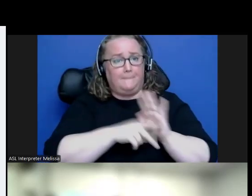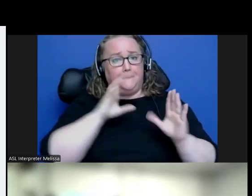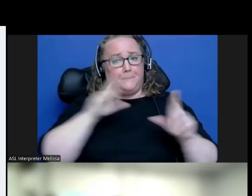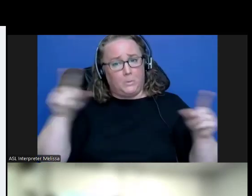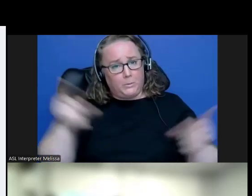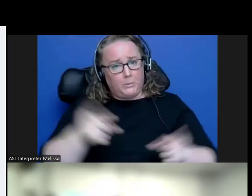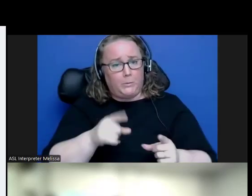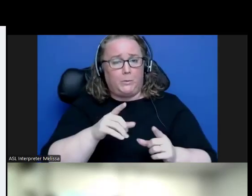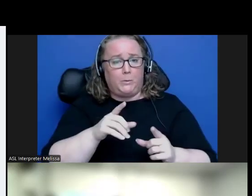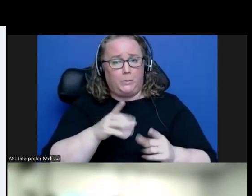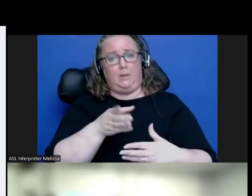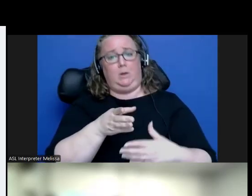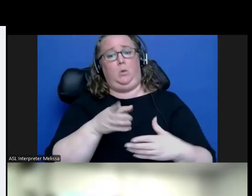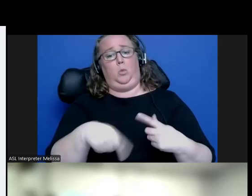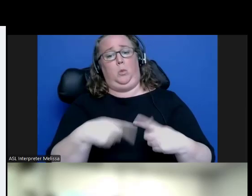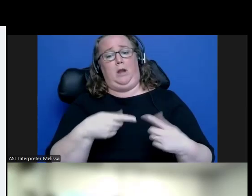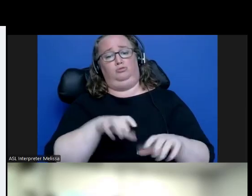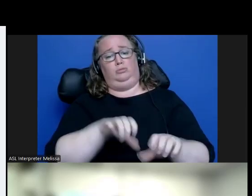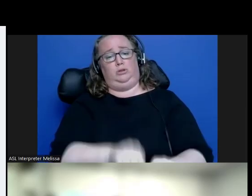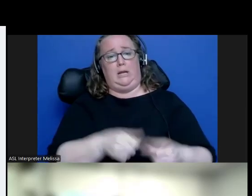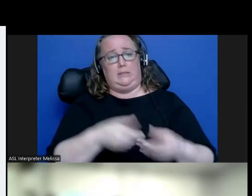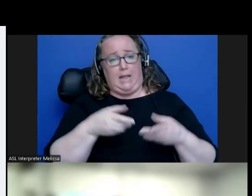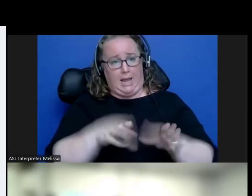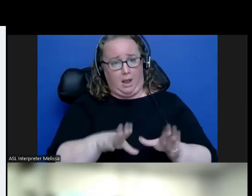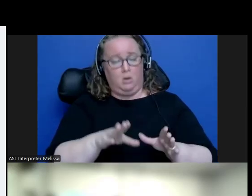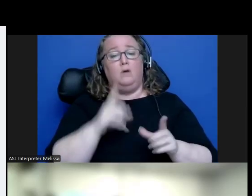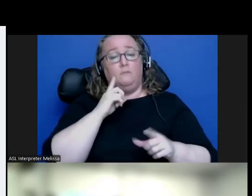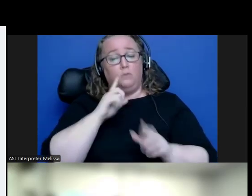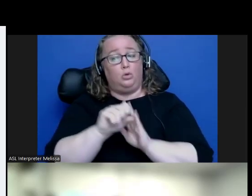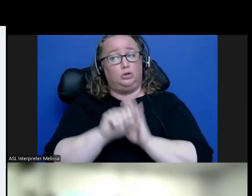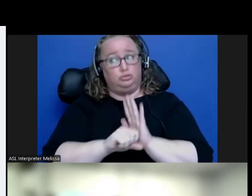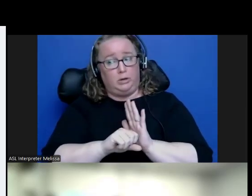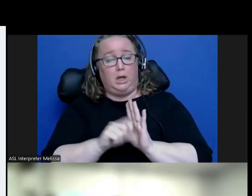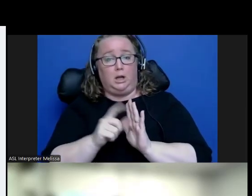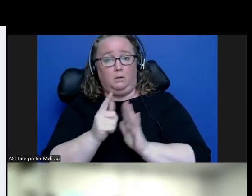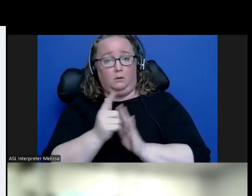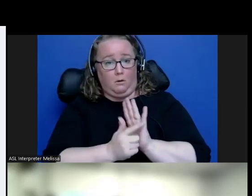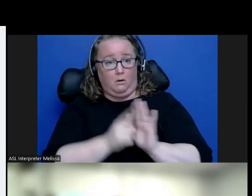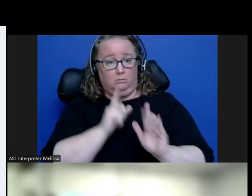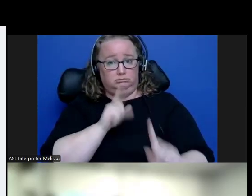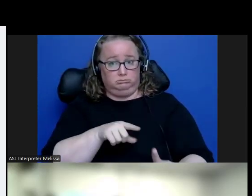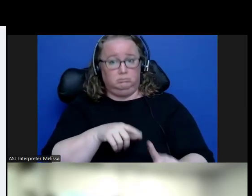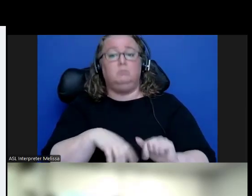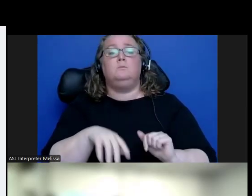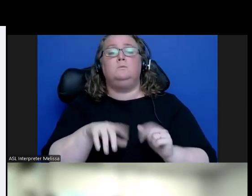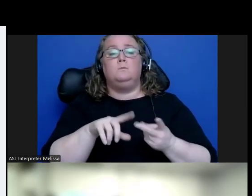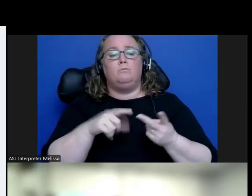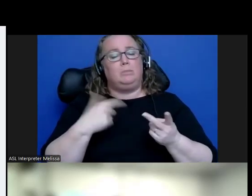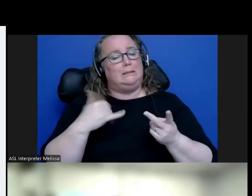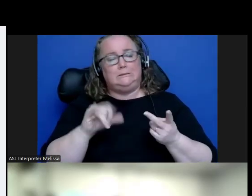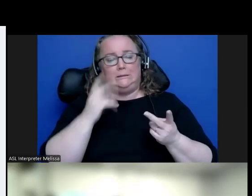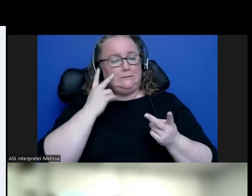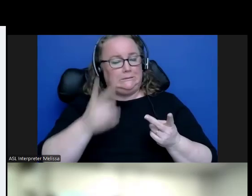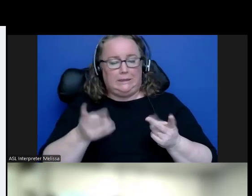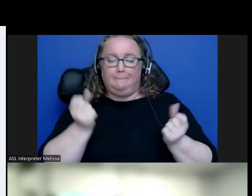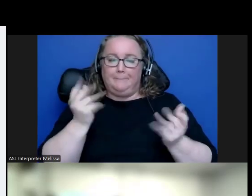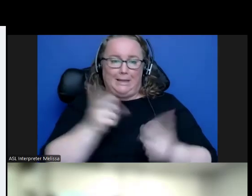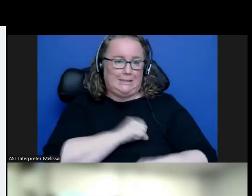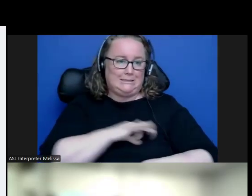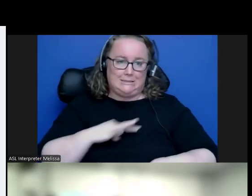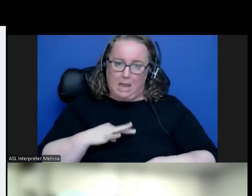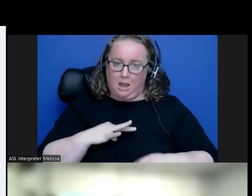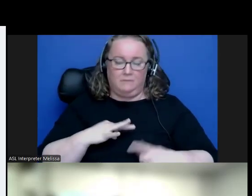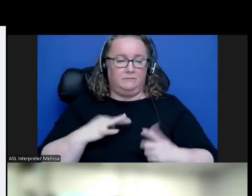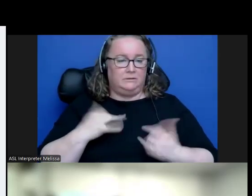circumstances where restraint was permissible in keeping with state restraint law, we have found through review that staff continue to subject